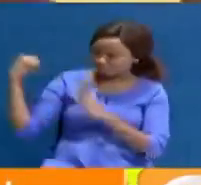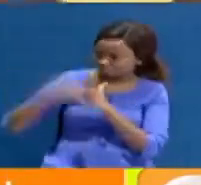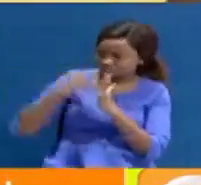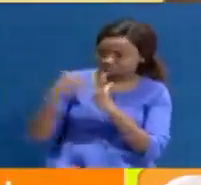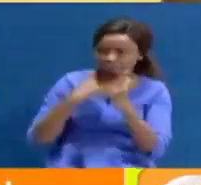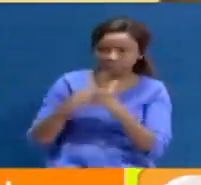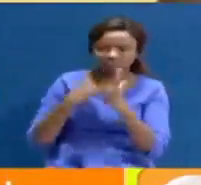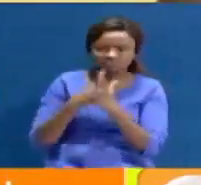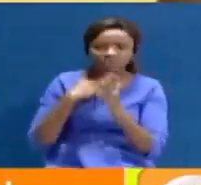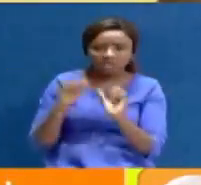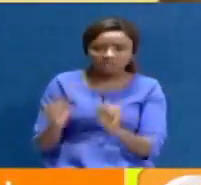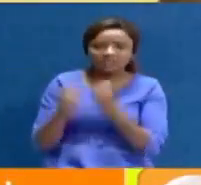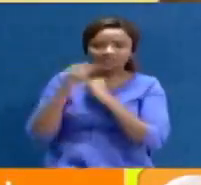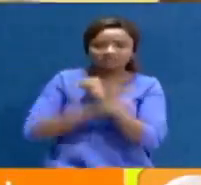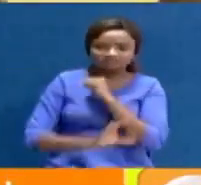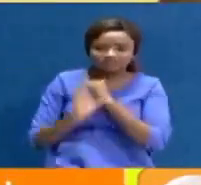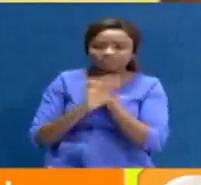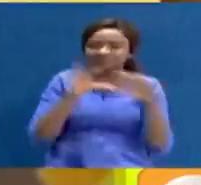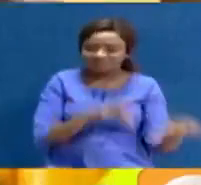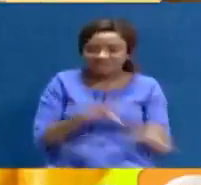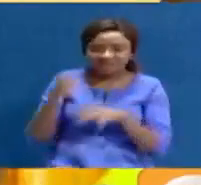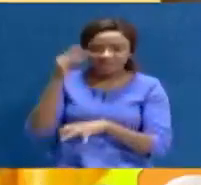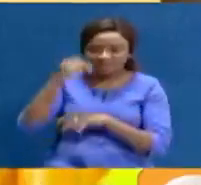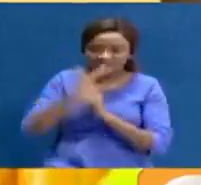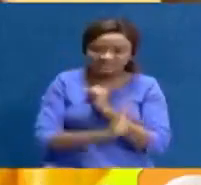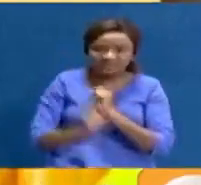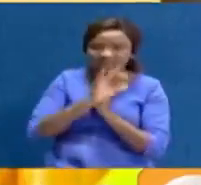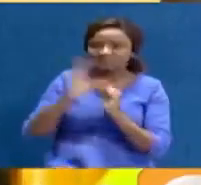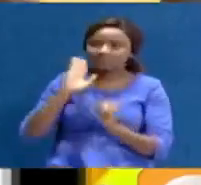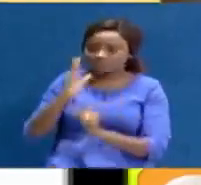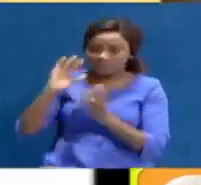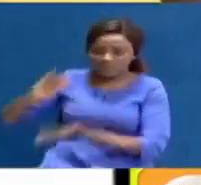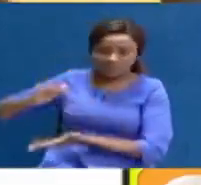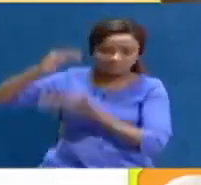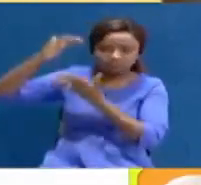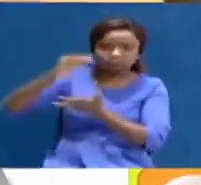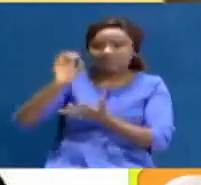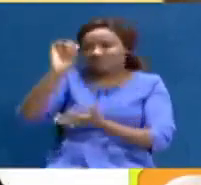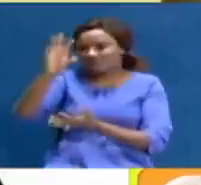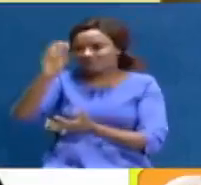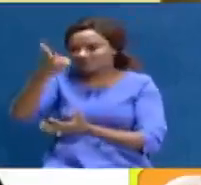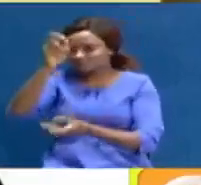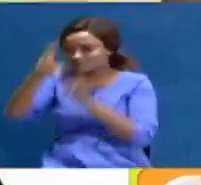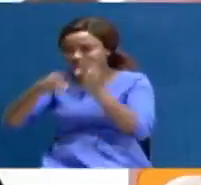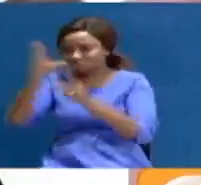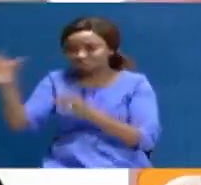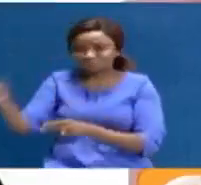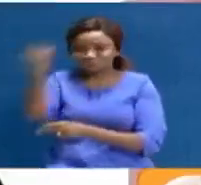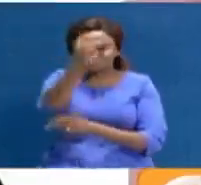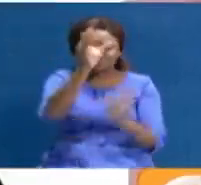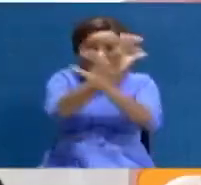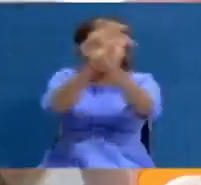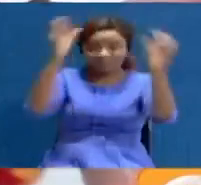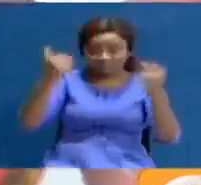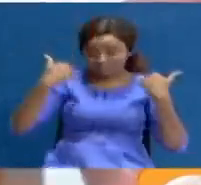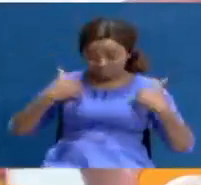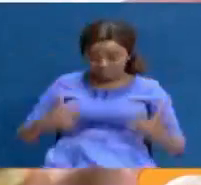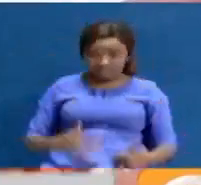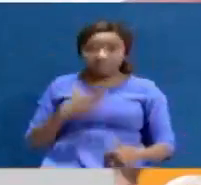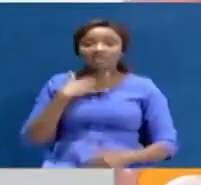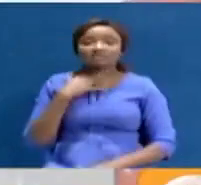country, you have suffered for this country, and we will reward you to be president of this country. Mimi